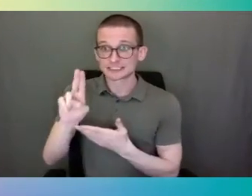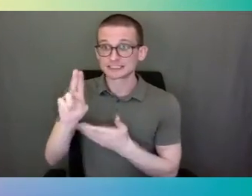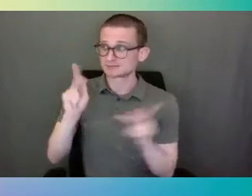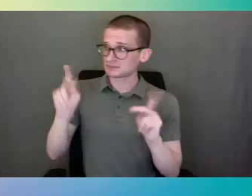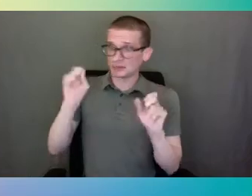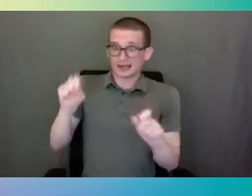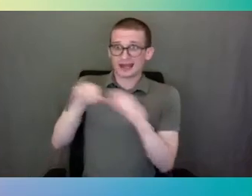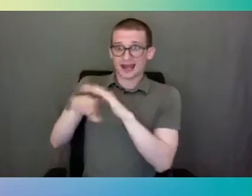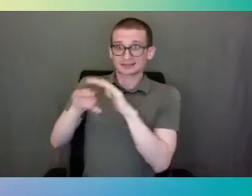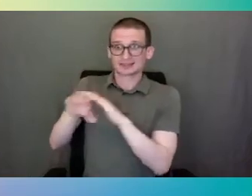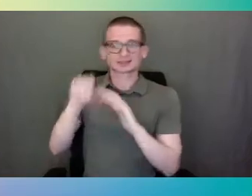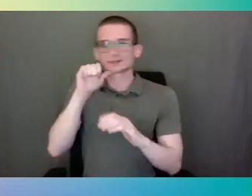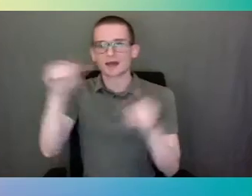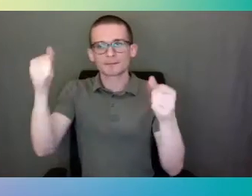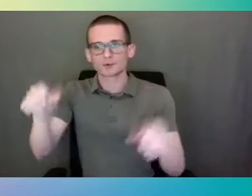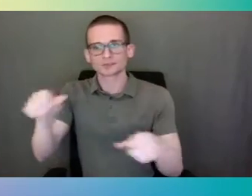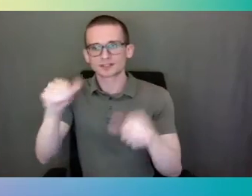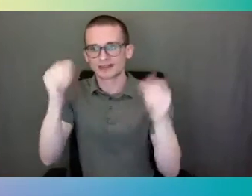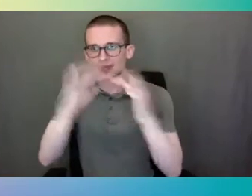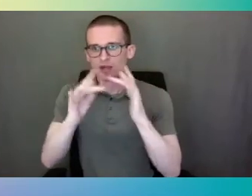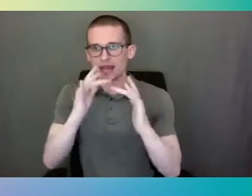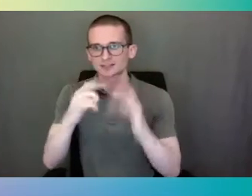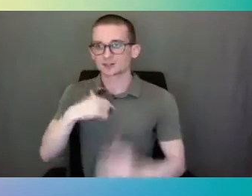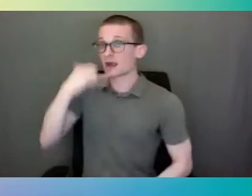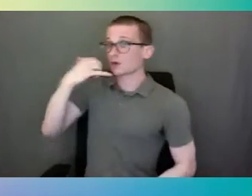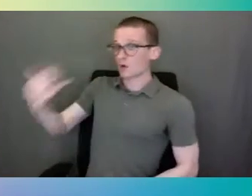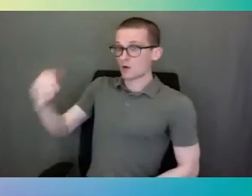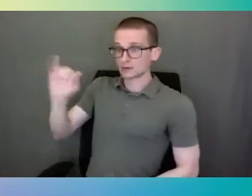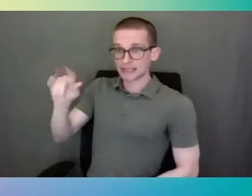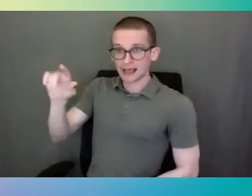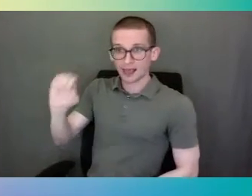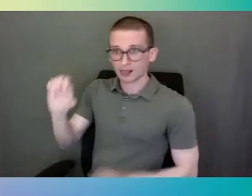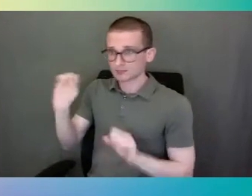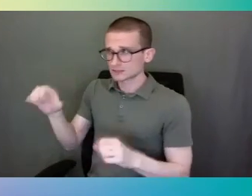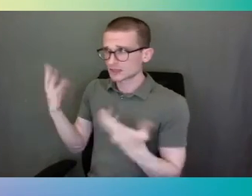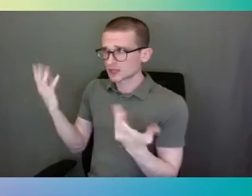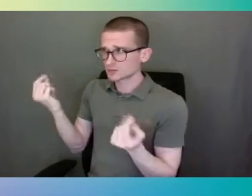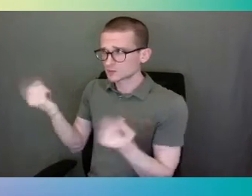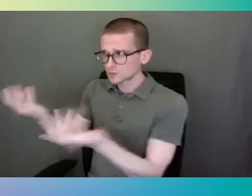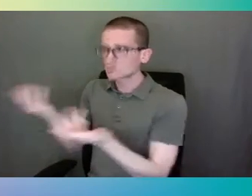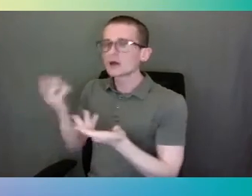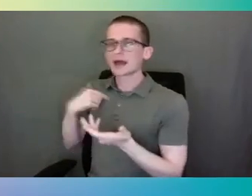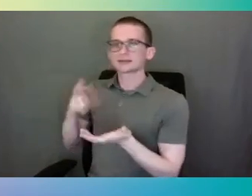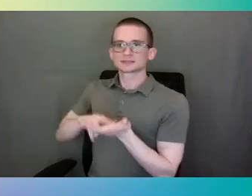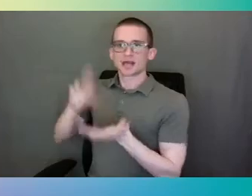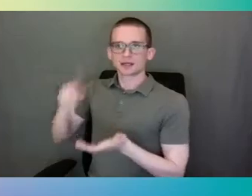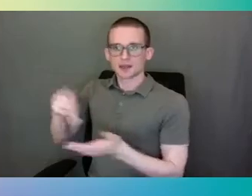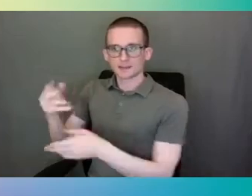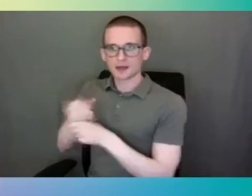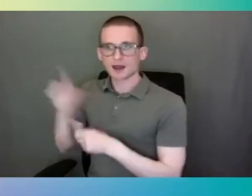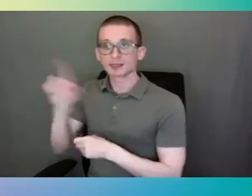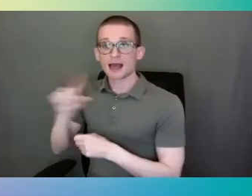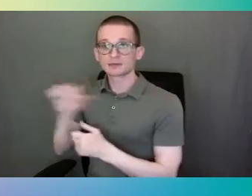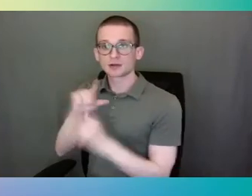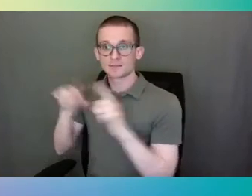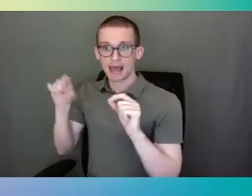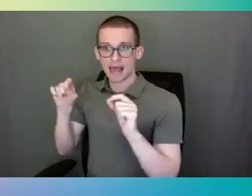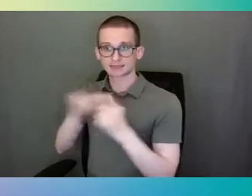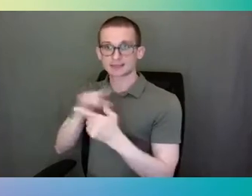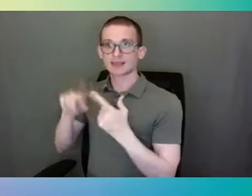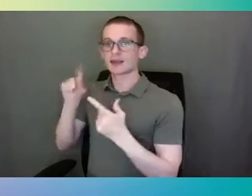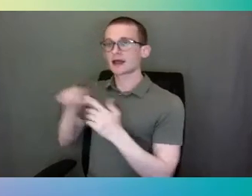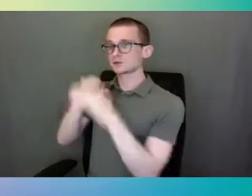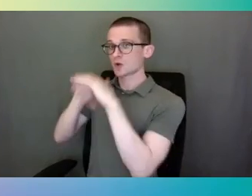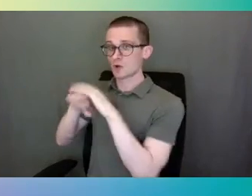I called to see what we could do. And so I signed up for a library pass, but we had to go there in person. So I called Kathy